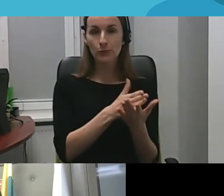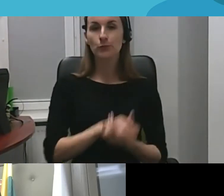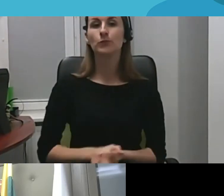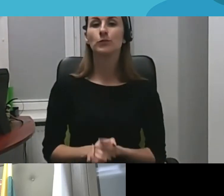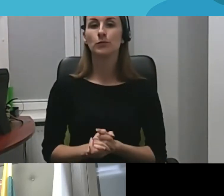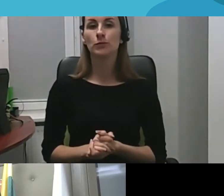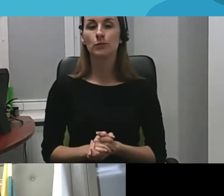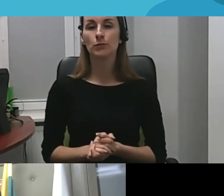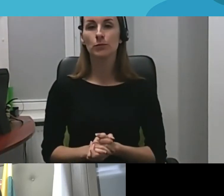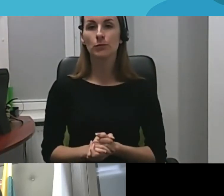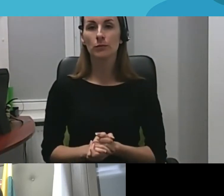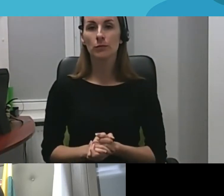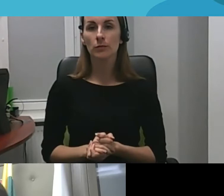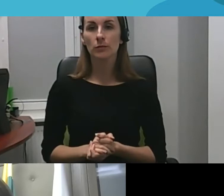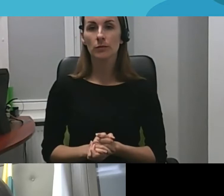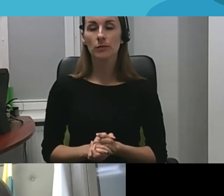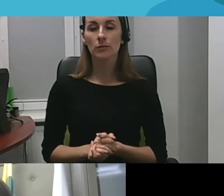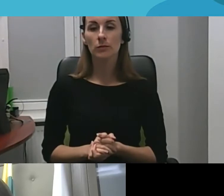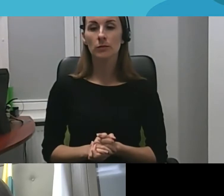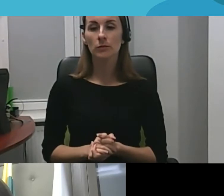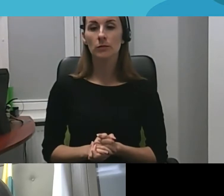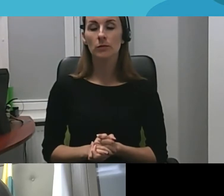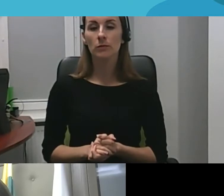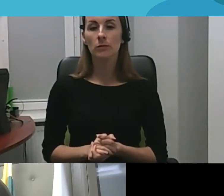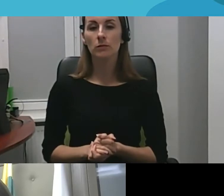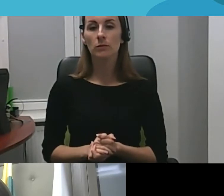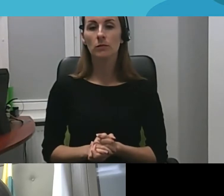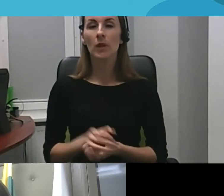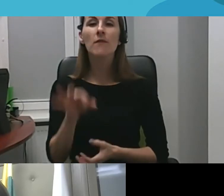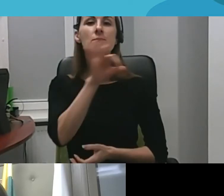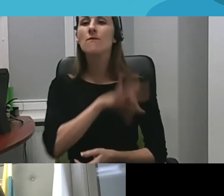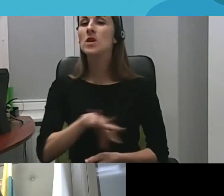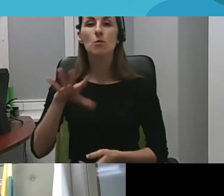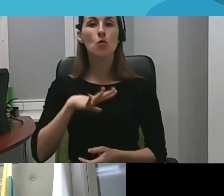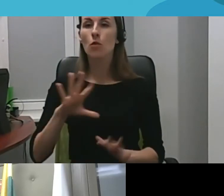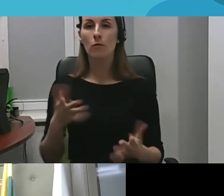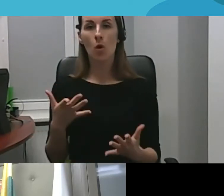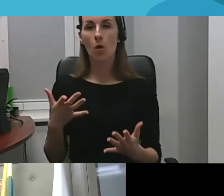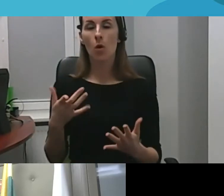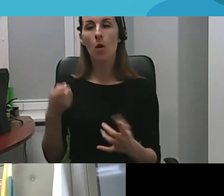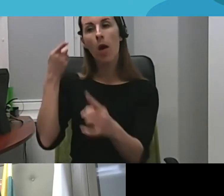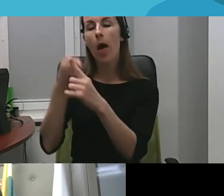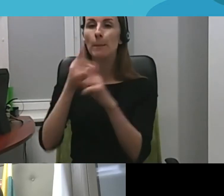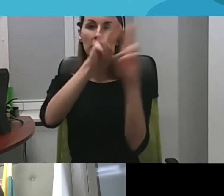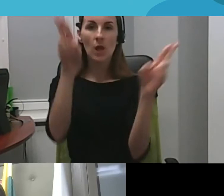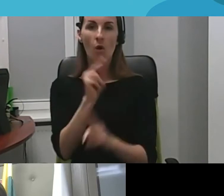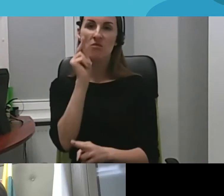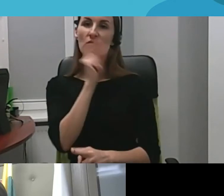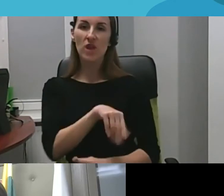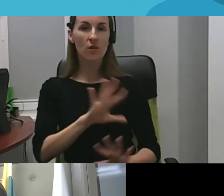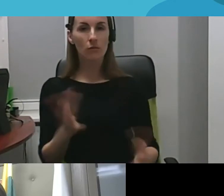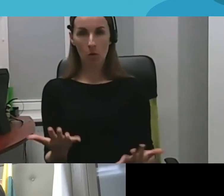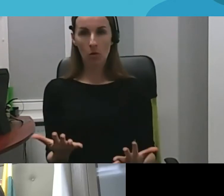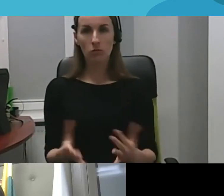were used as a tool for commission of international crimes. One of them we know very well from